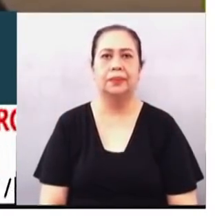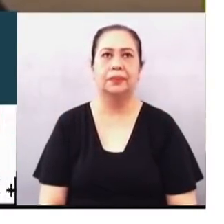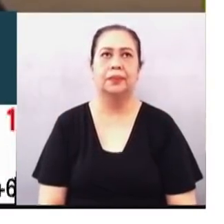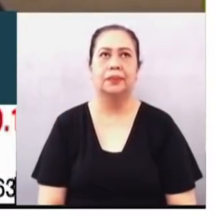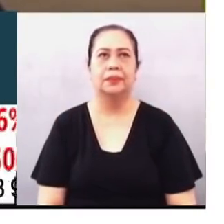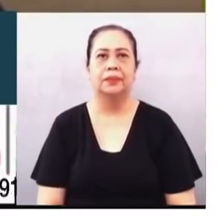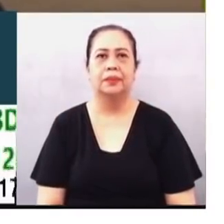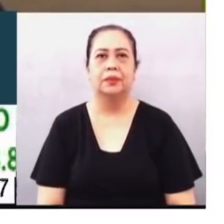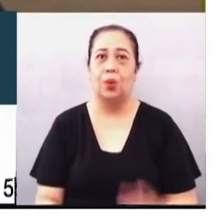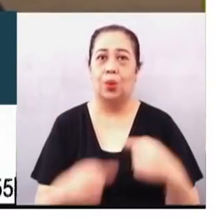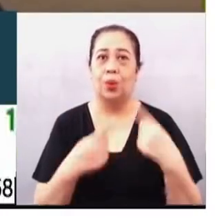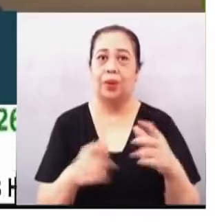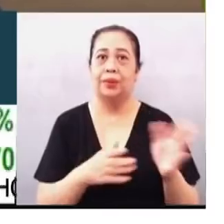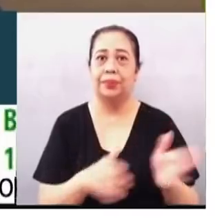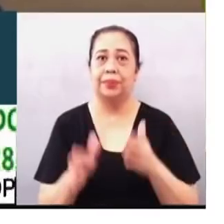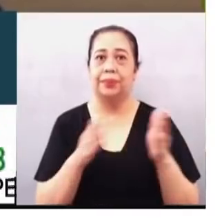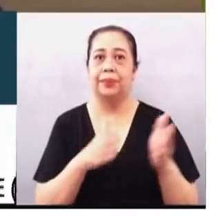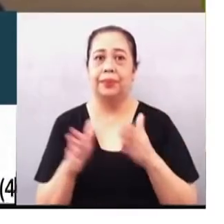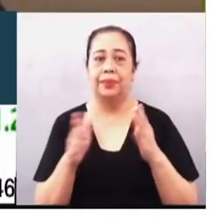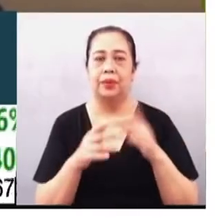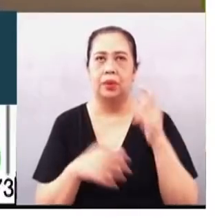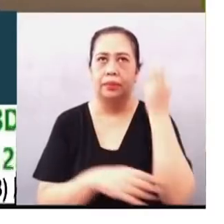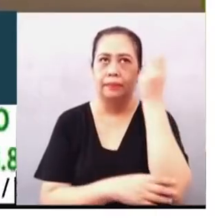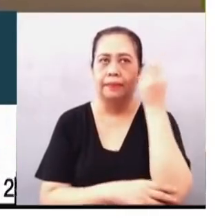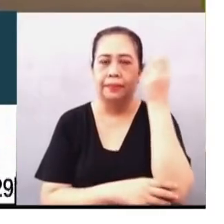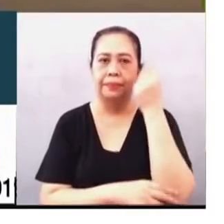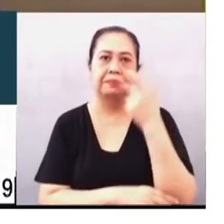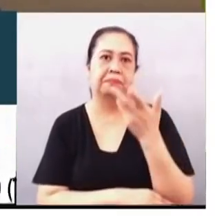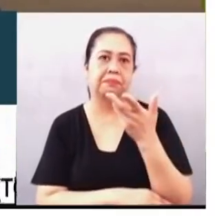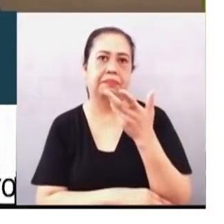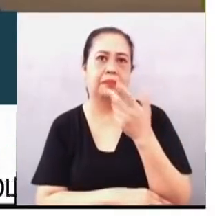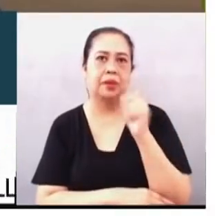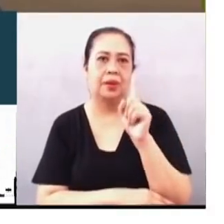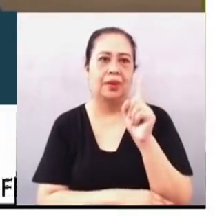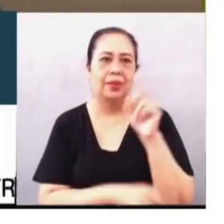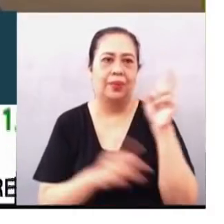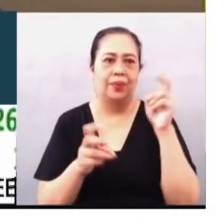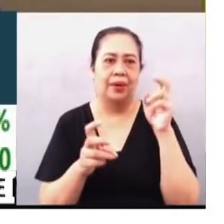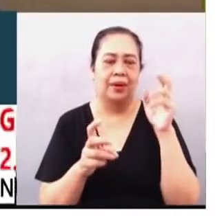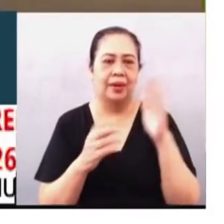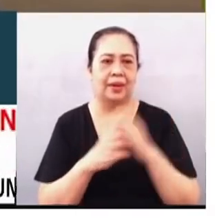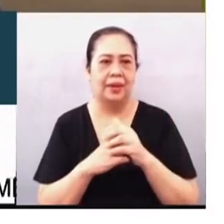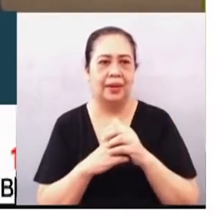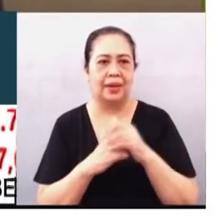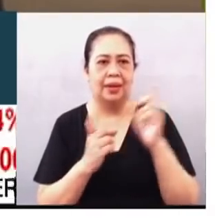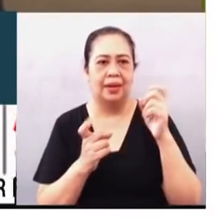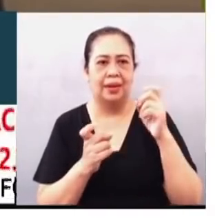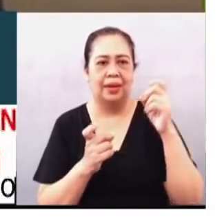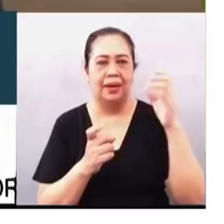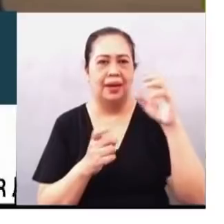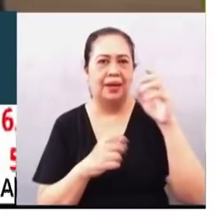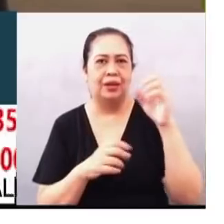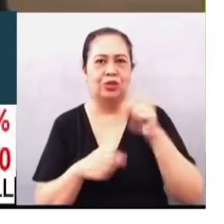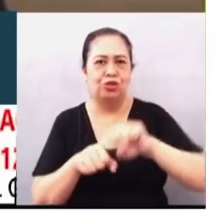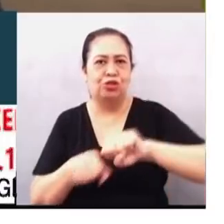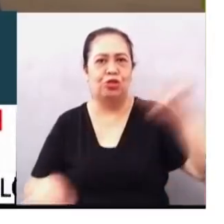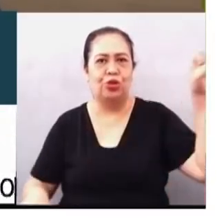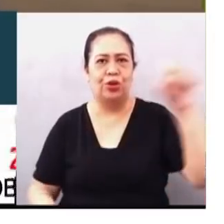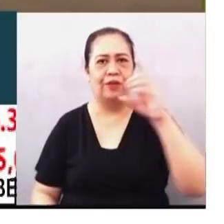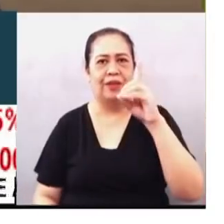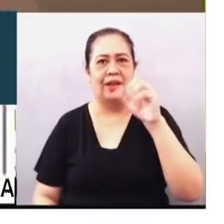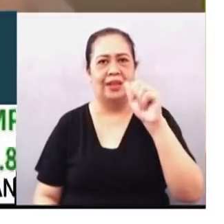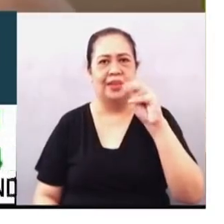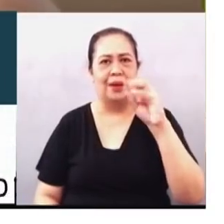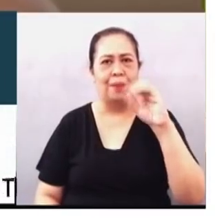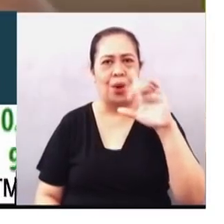while you're preparing, you're thinking about there's a sword of Damocles. How do you pronounce